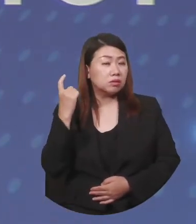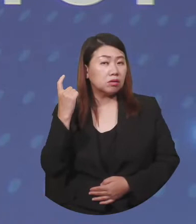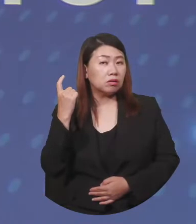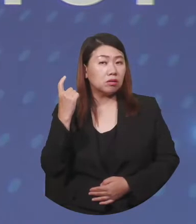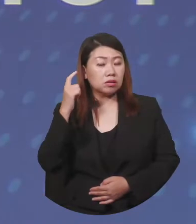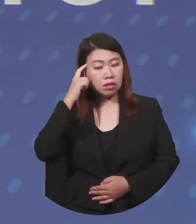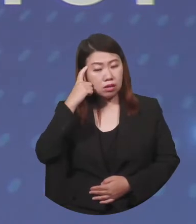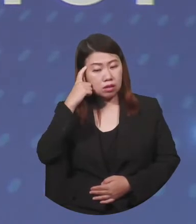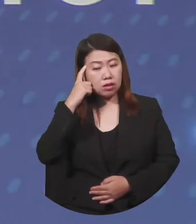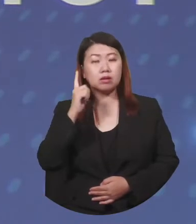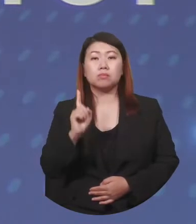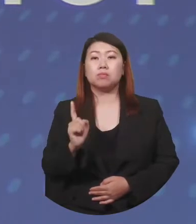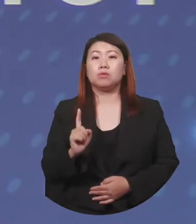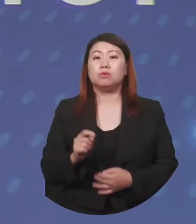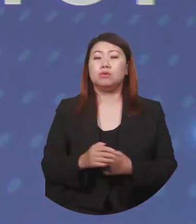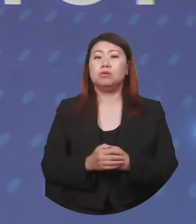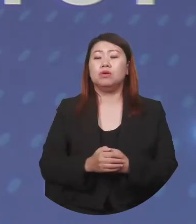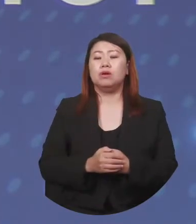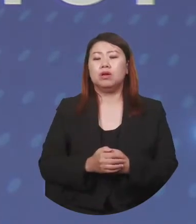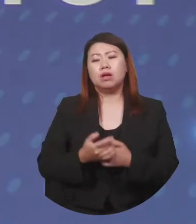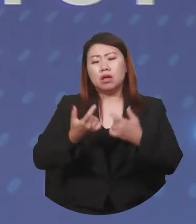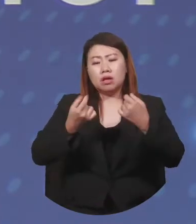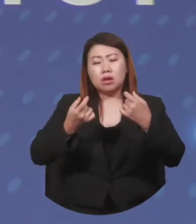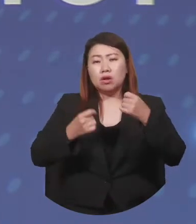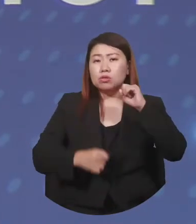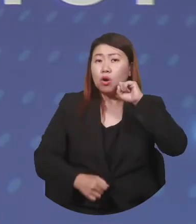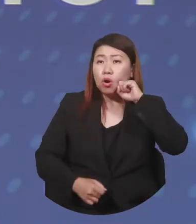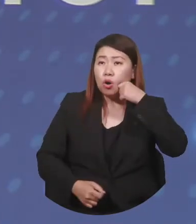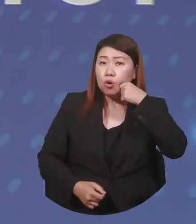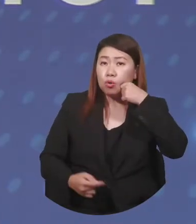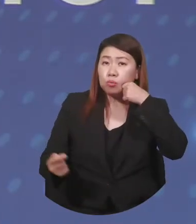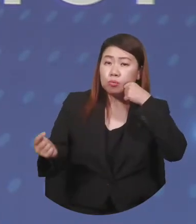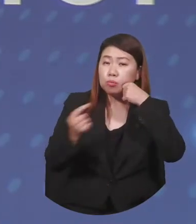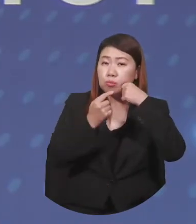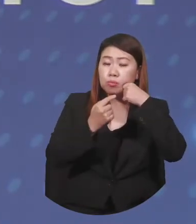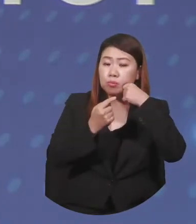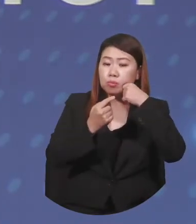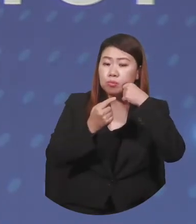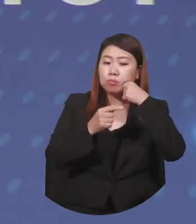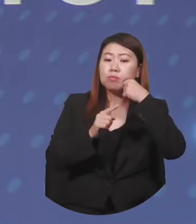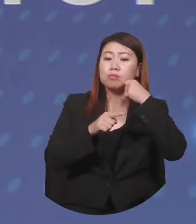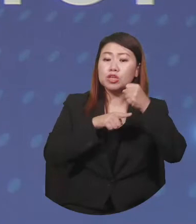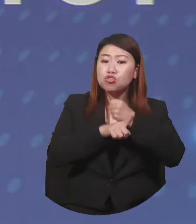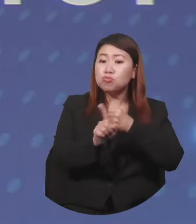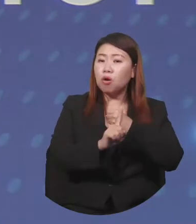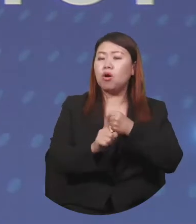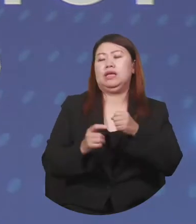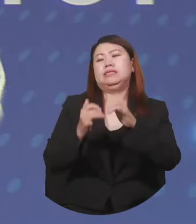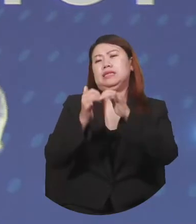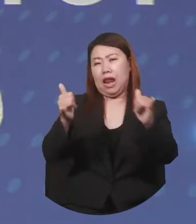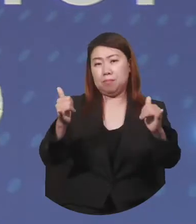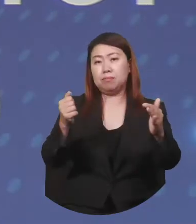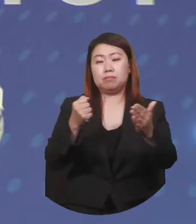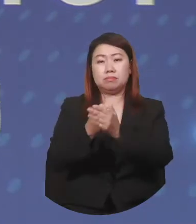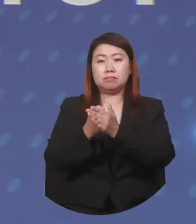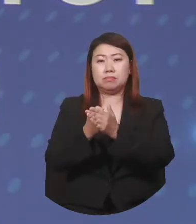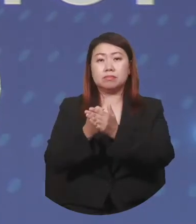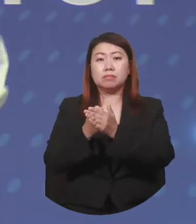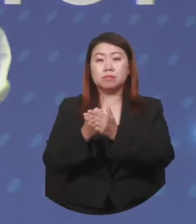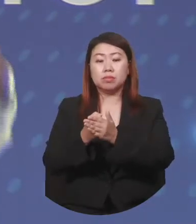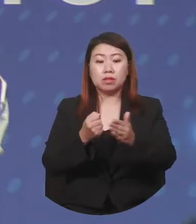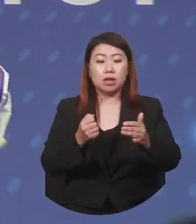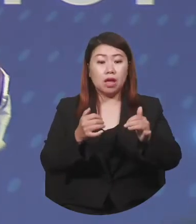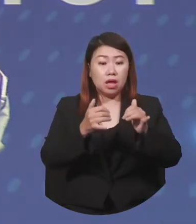are humans and we demonstrate human behavior. When a crisis hits, we tend to fend